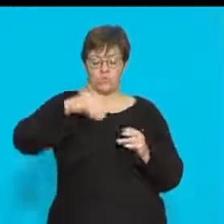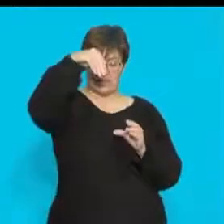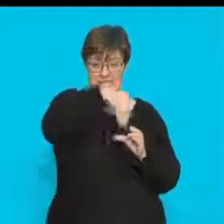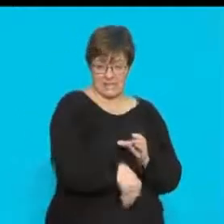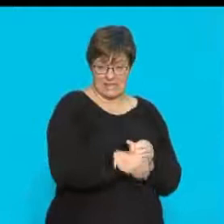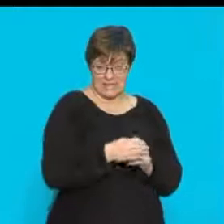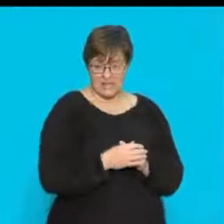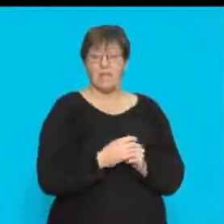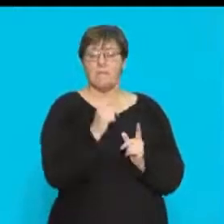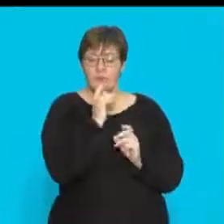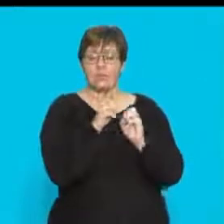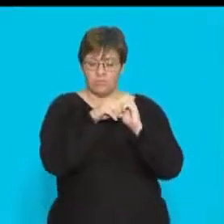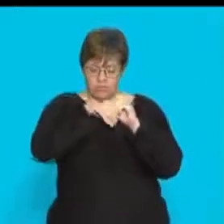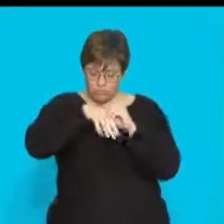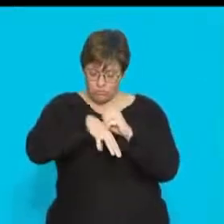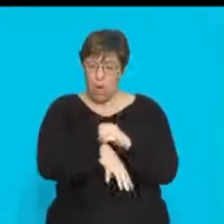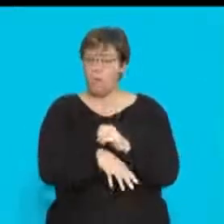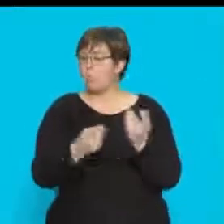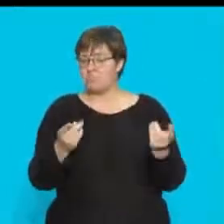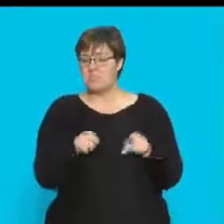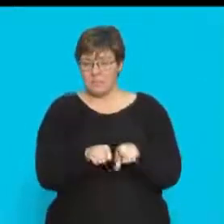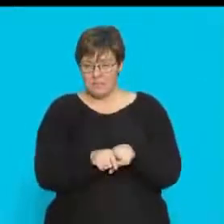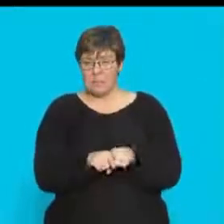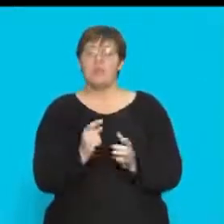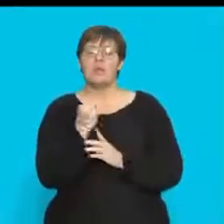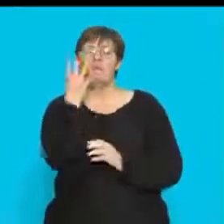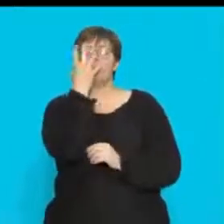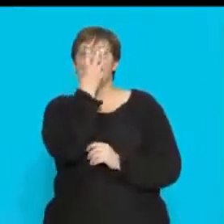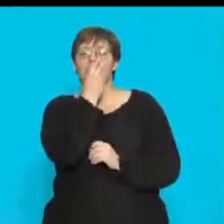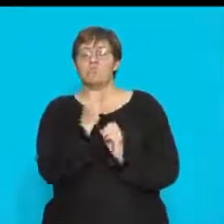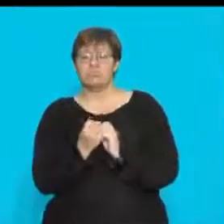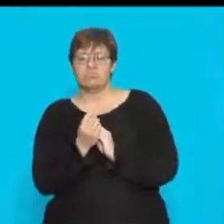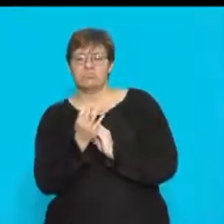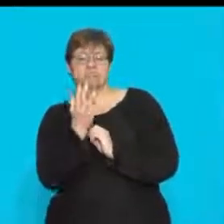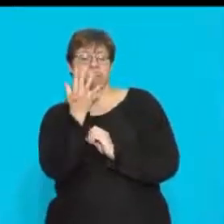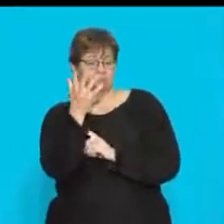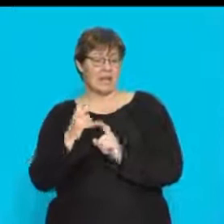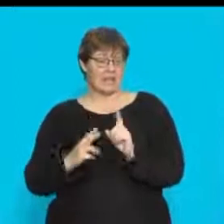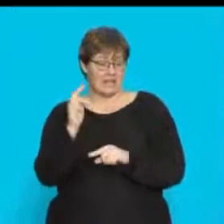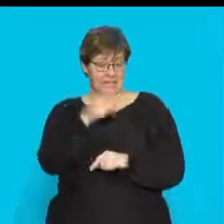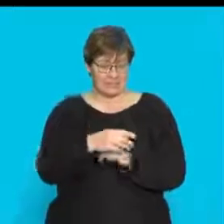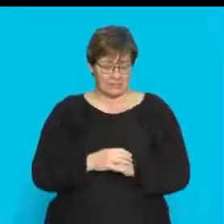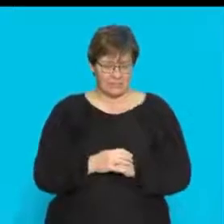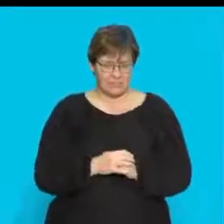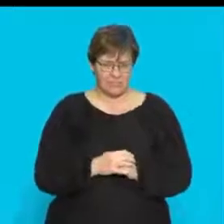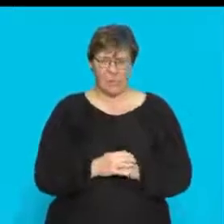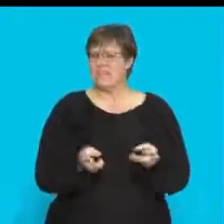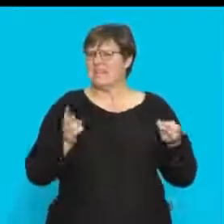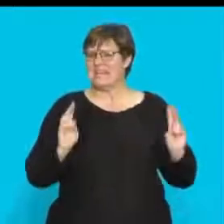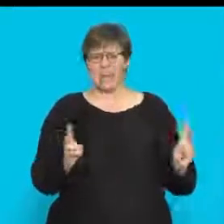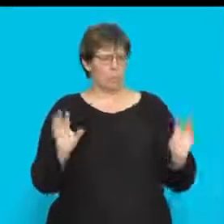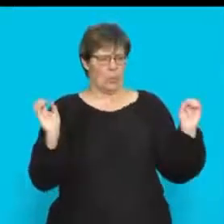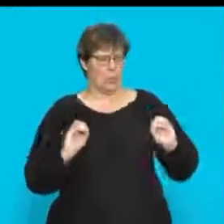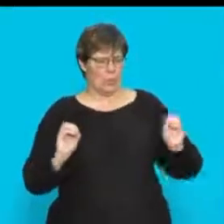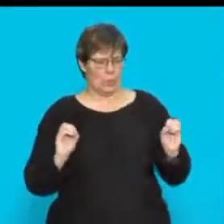in the soil, it started to grow roots, and I grew a beautiful geranium, a cutting. Yes, I know it's not